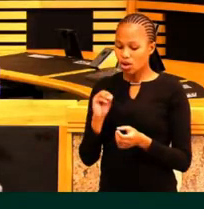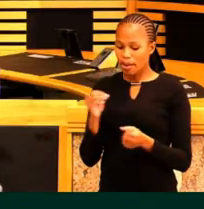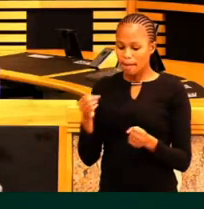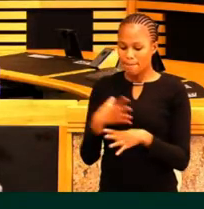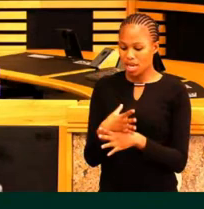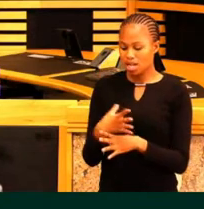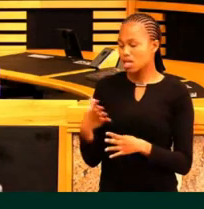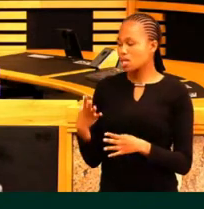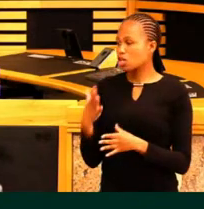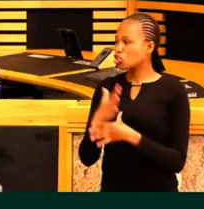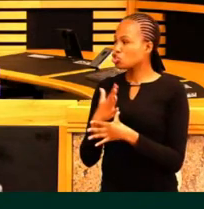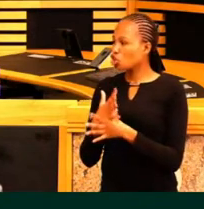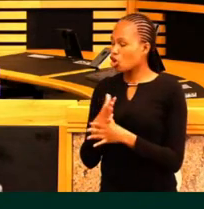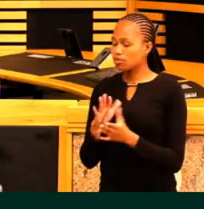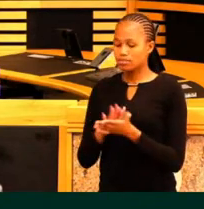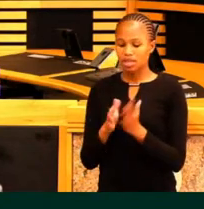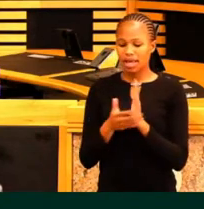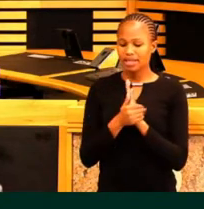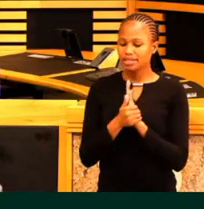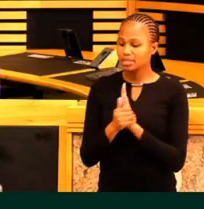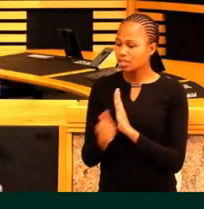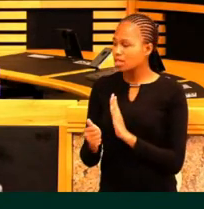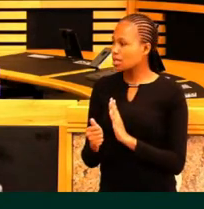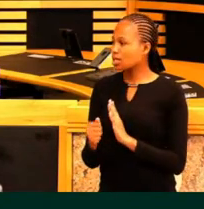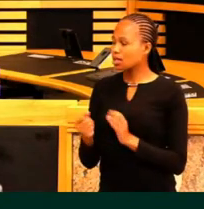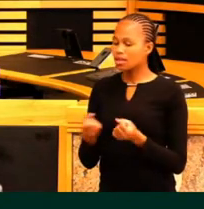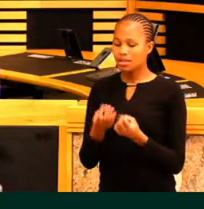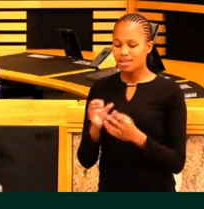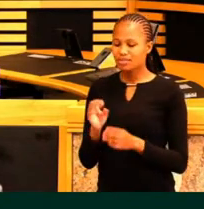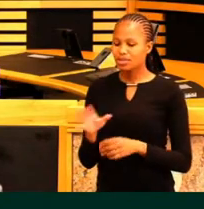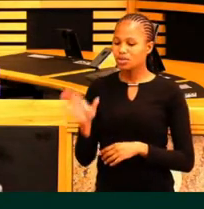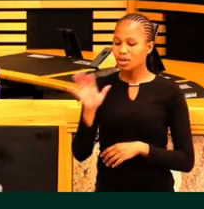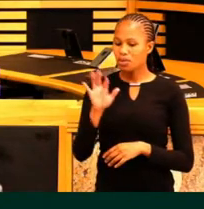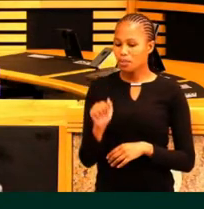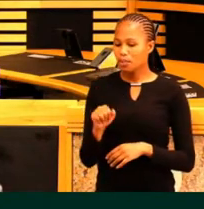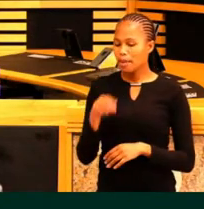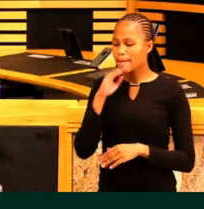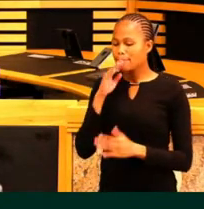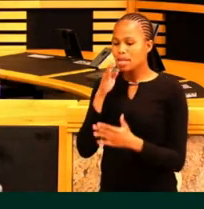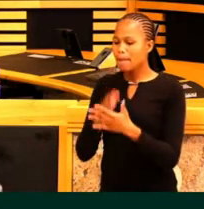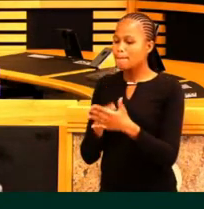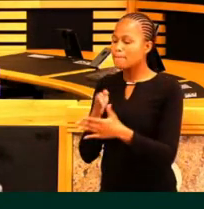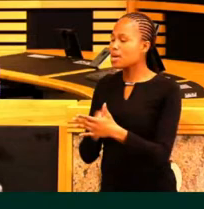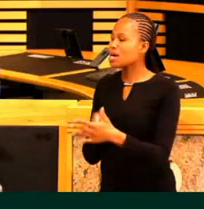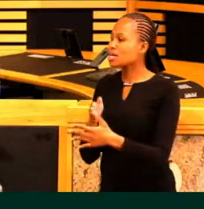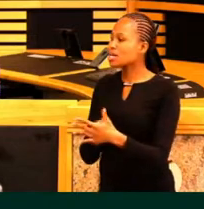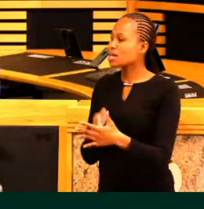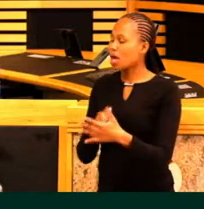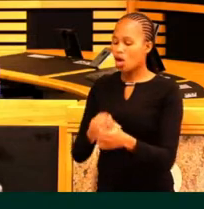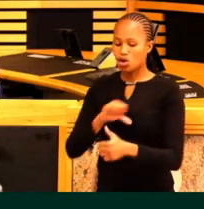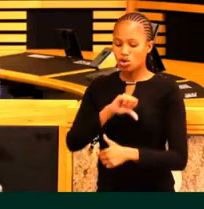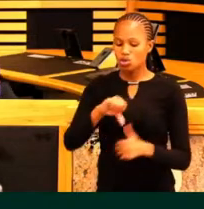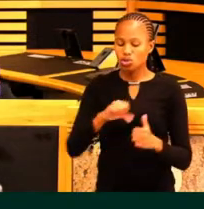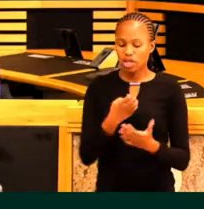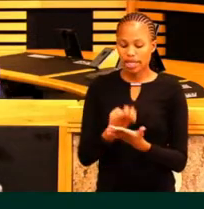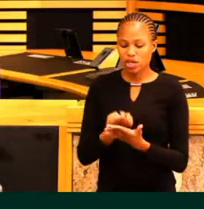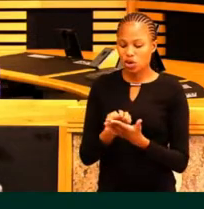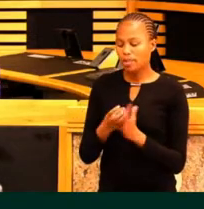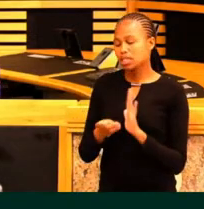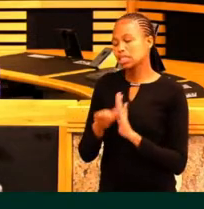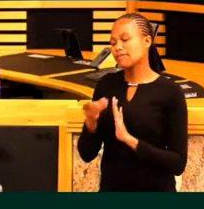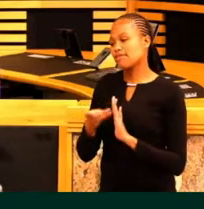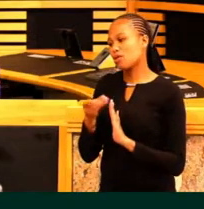skills that possess in South Africa which is a barrier to a social economic development